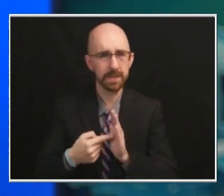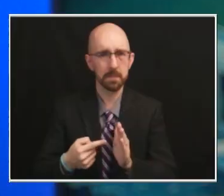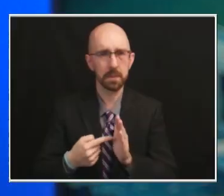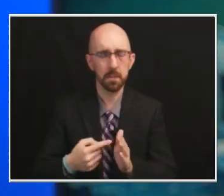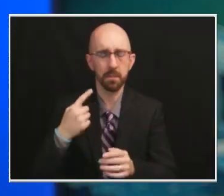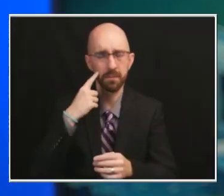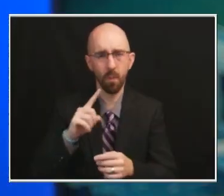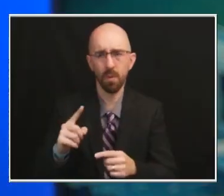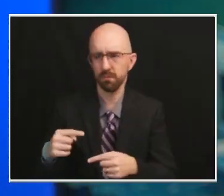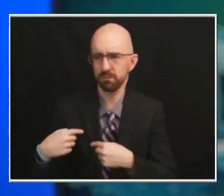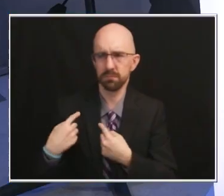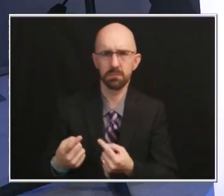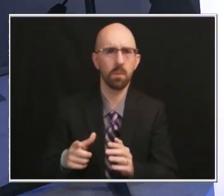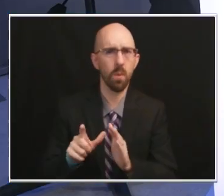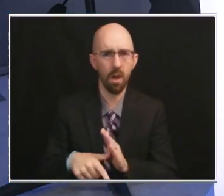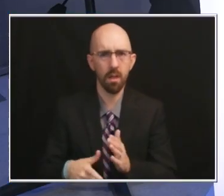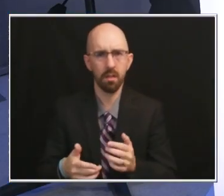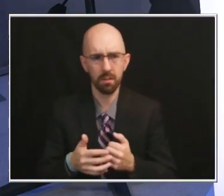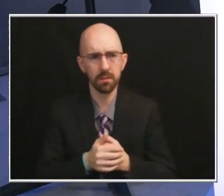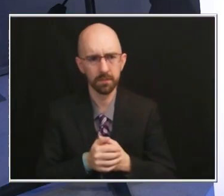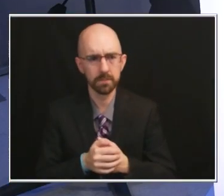however long. Okay.